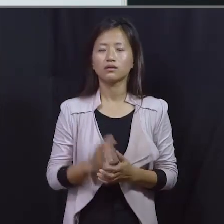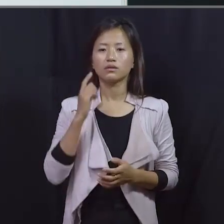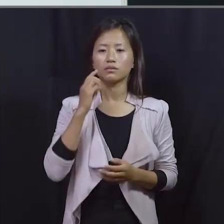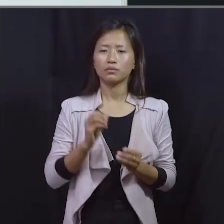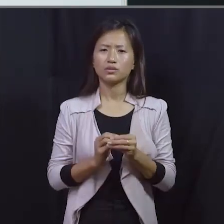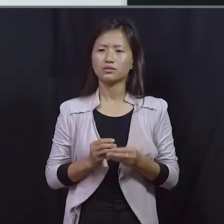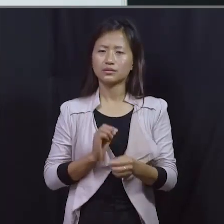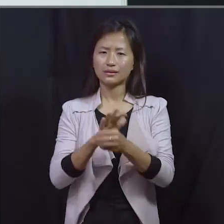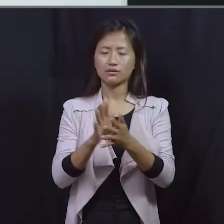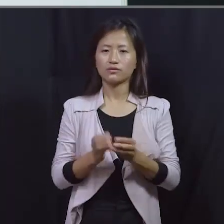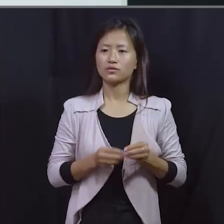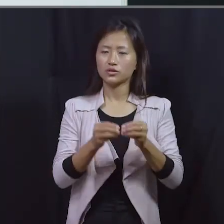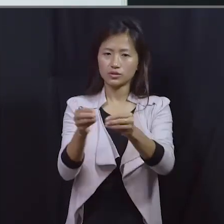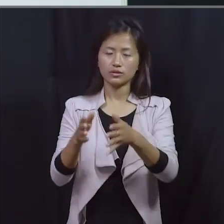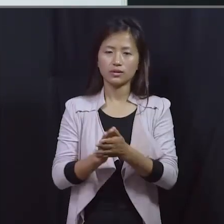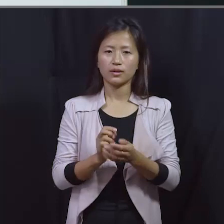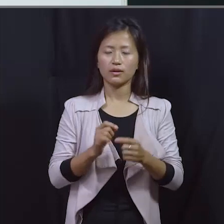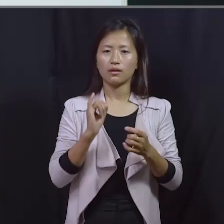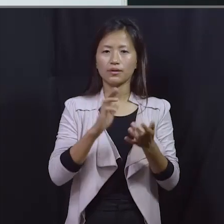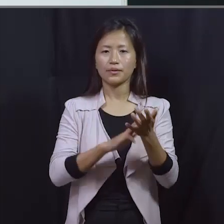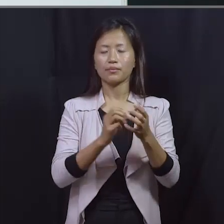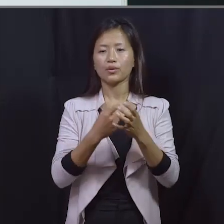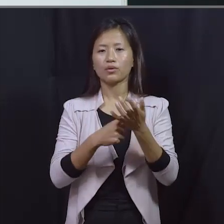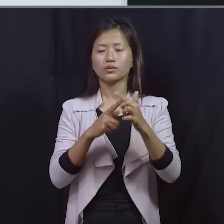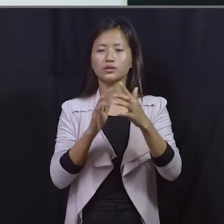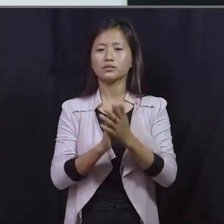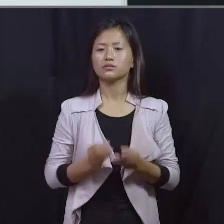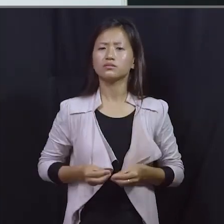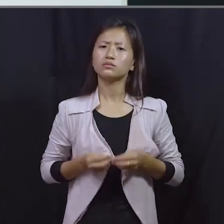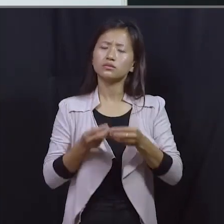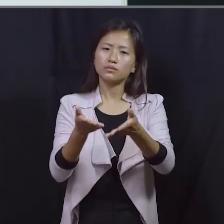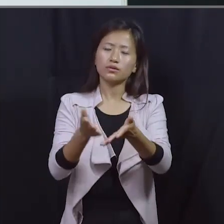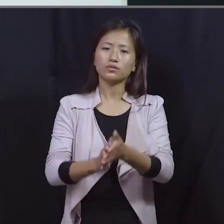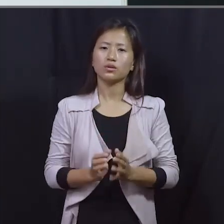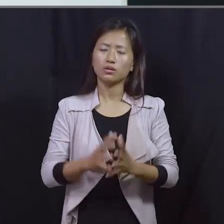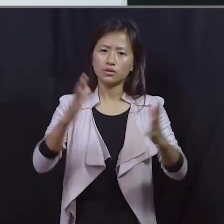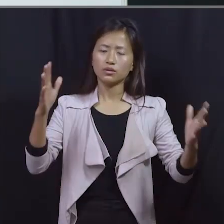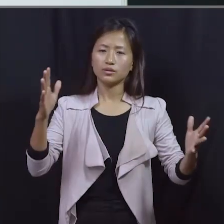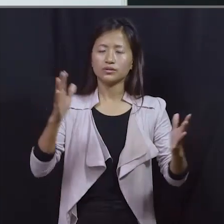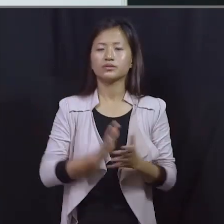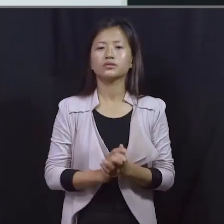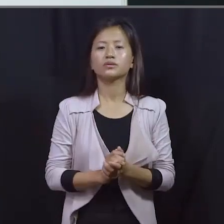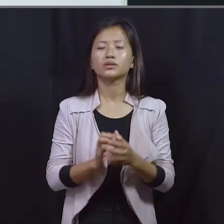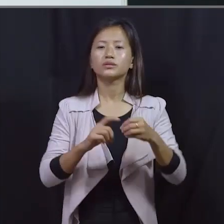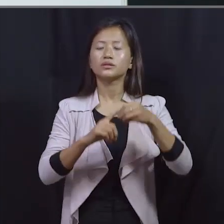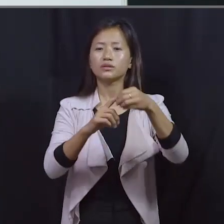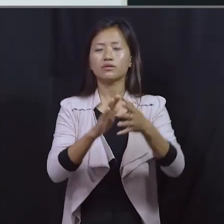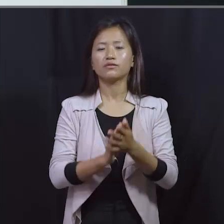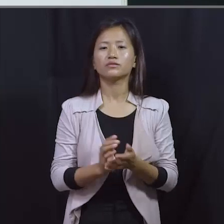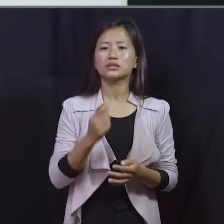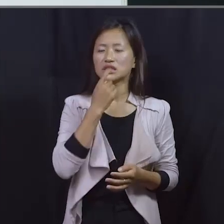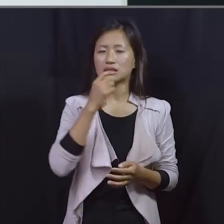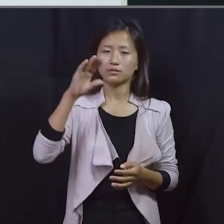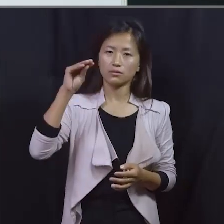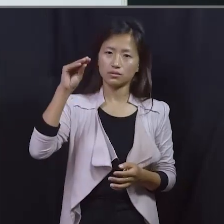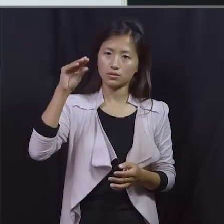of cotton. So America, the American, they supply a huge quantity of cotton to Britain. And the question